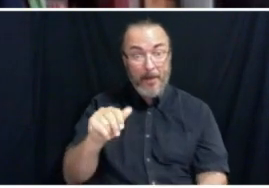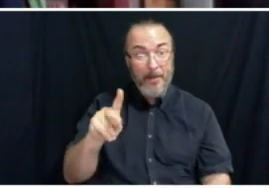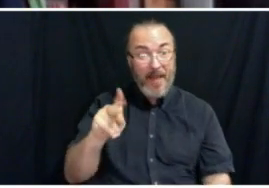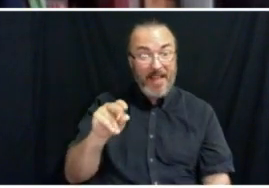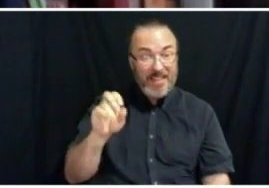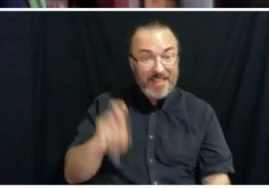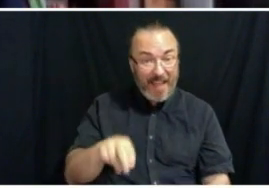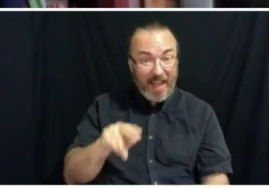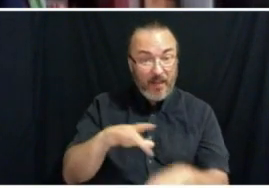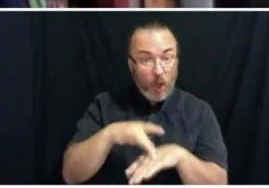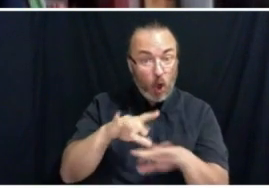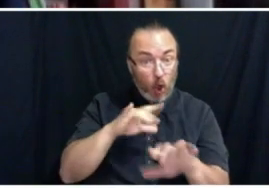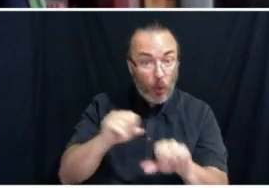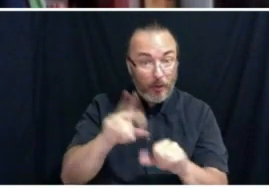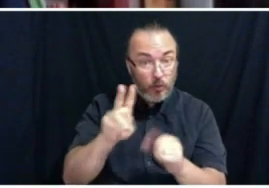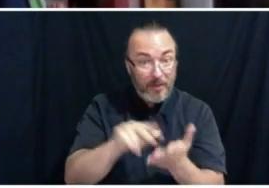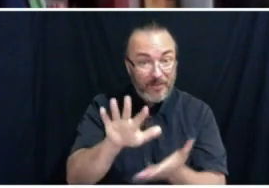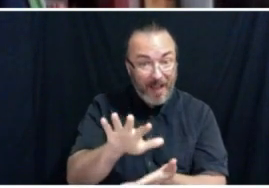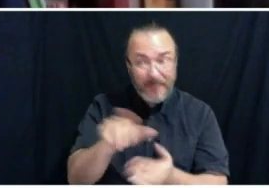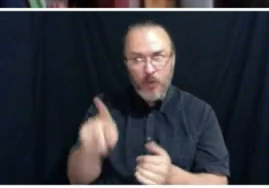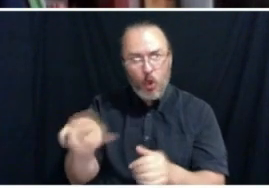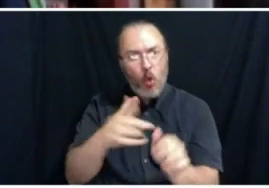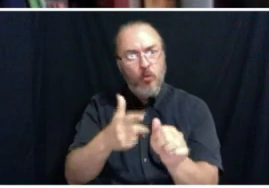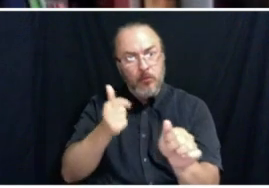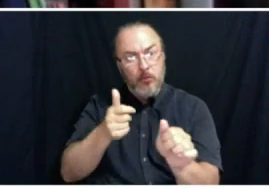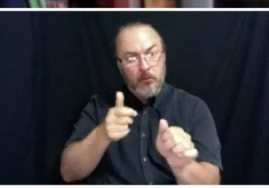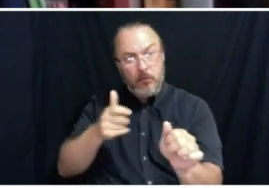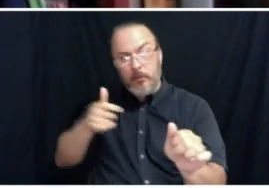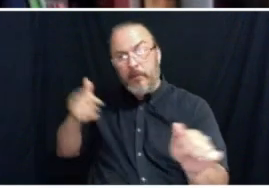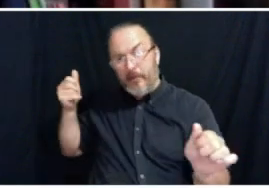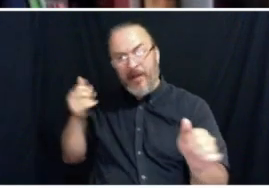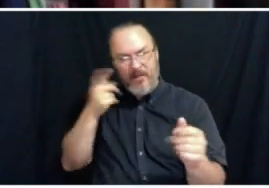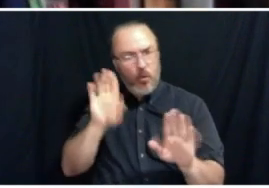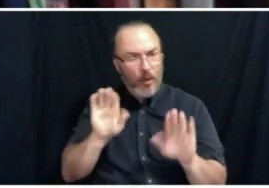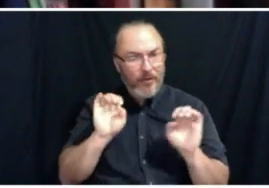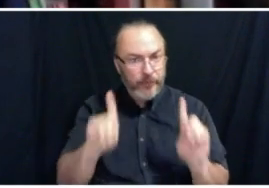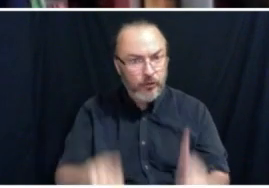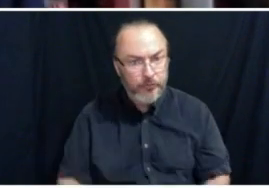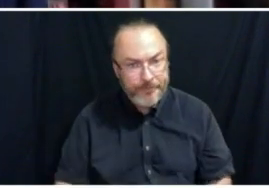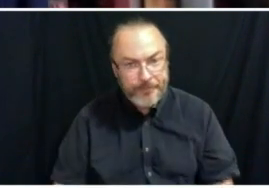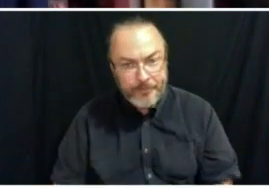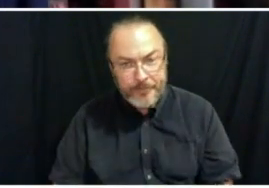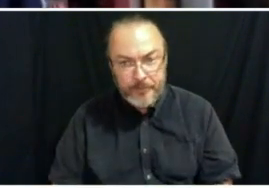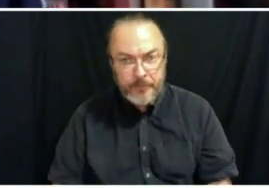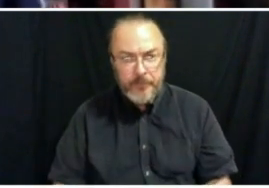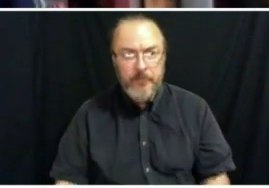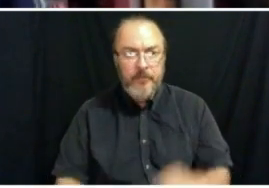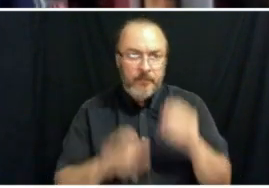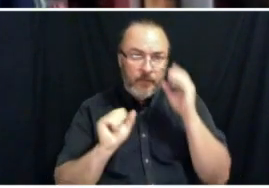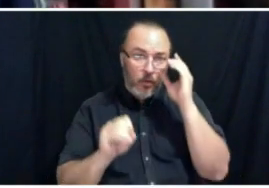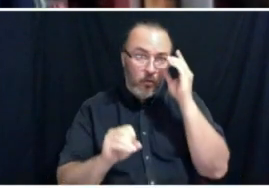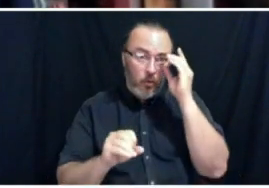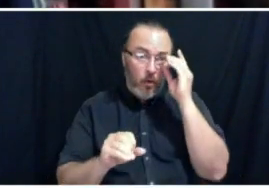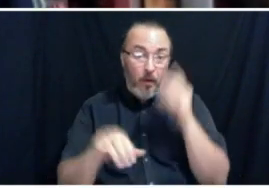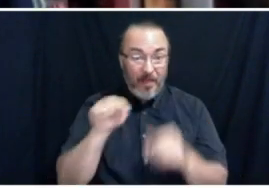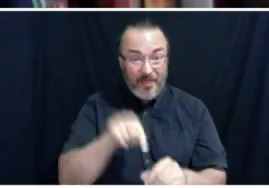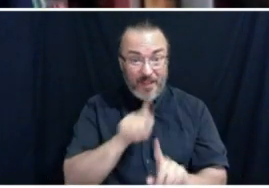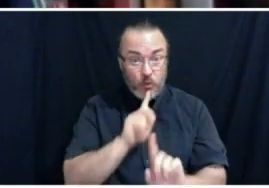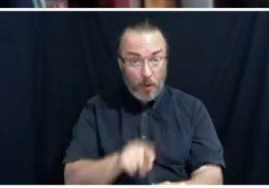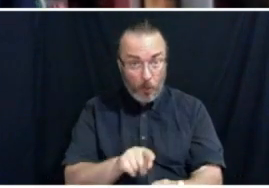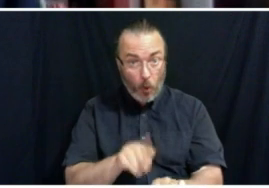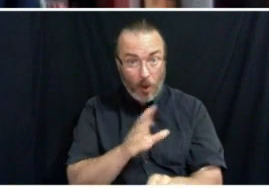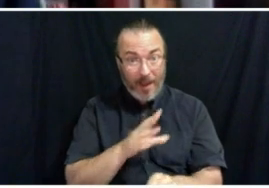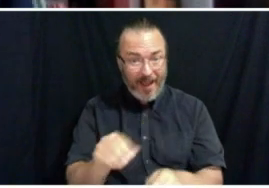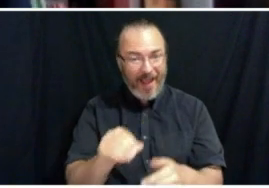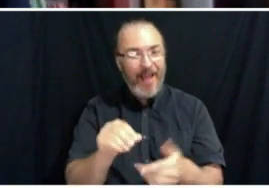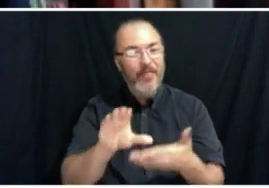2005, to fall behind many months in their education. So this report and its conclusions